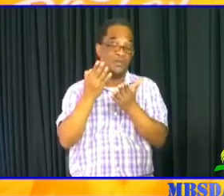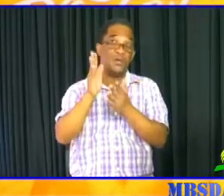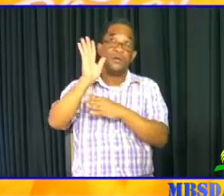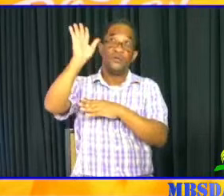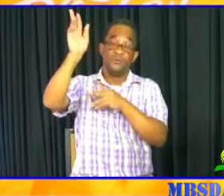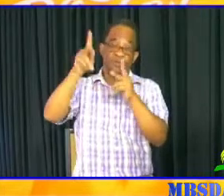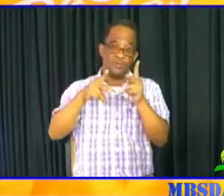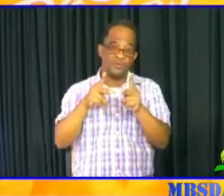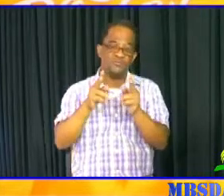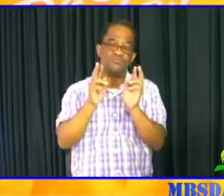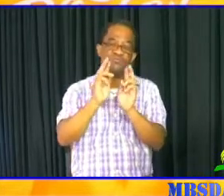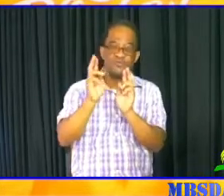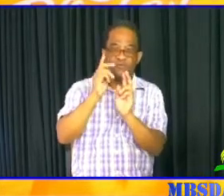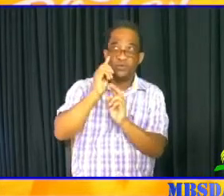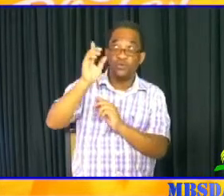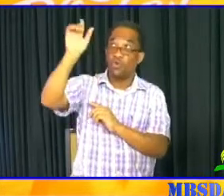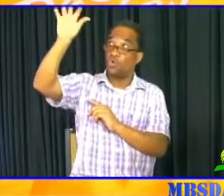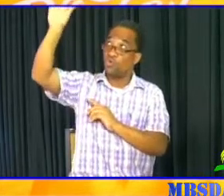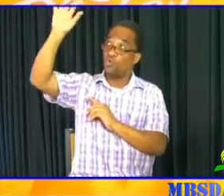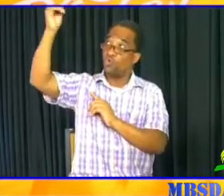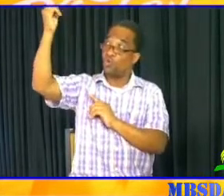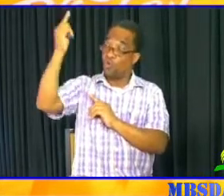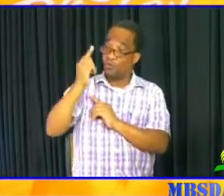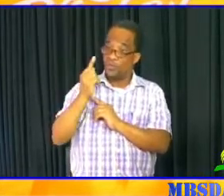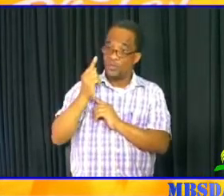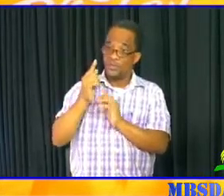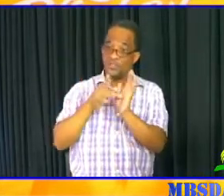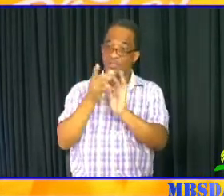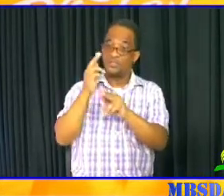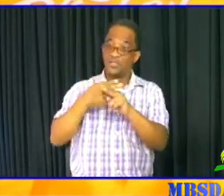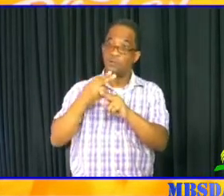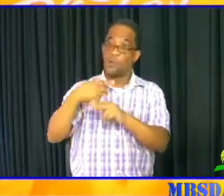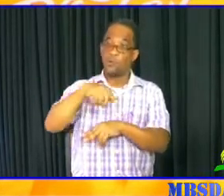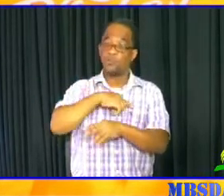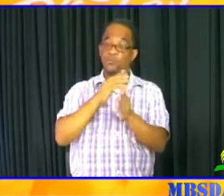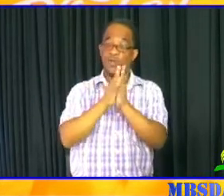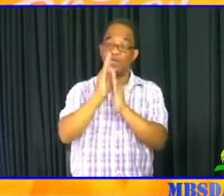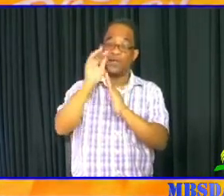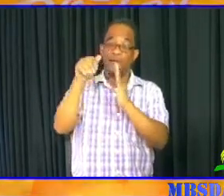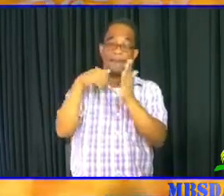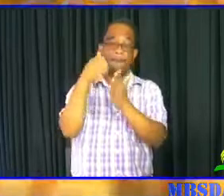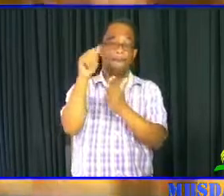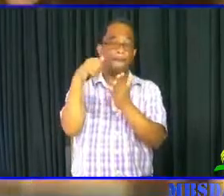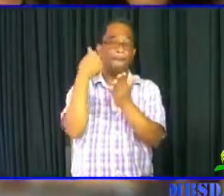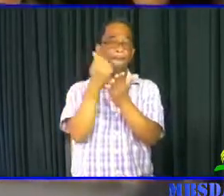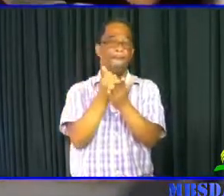people shall be ready for your coming. In Jesus' name we pray. Amen.